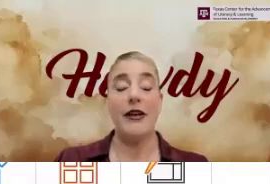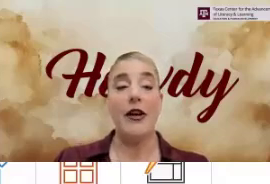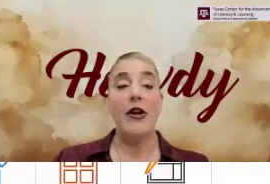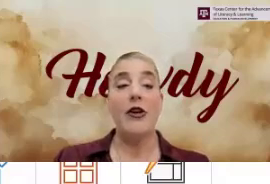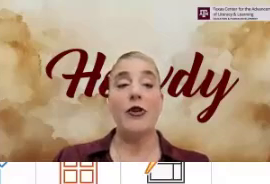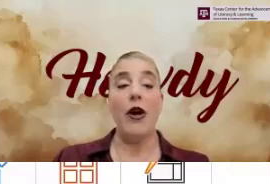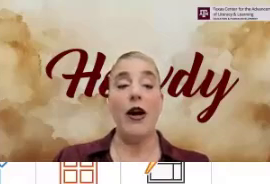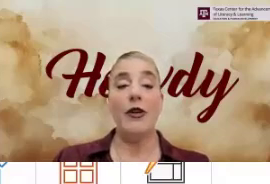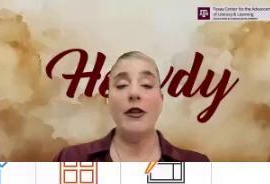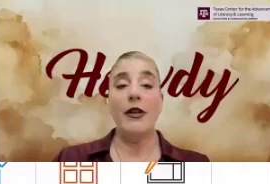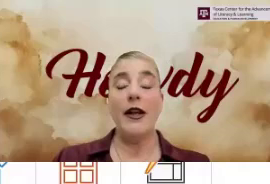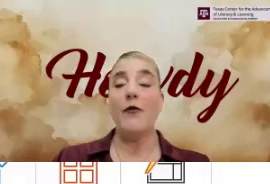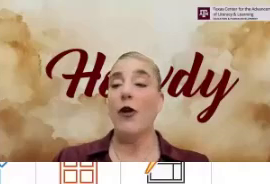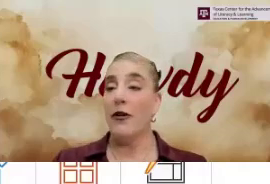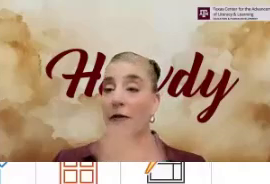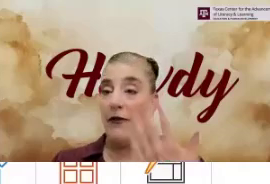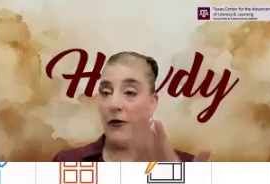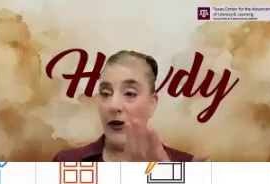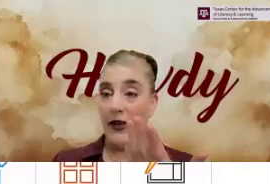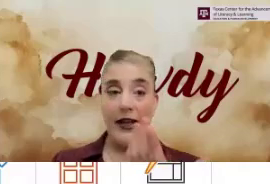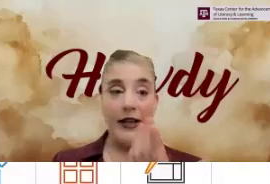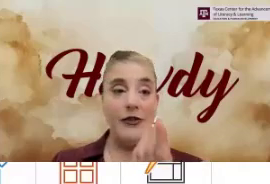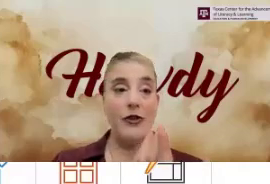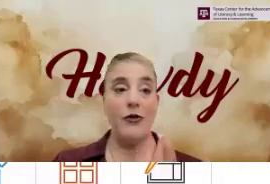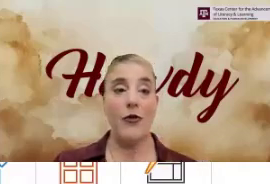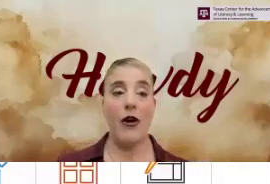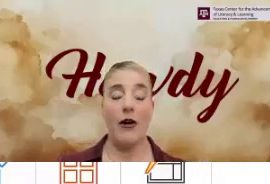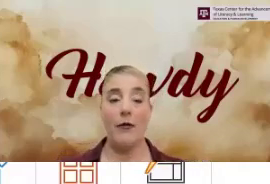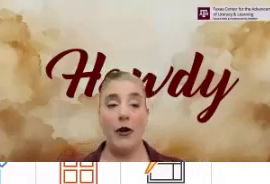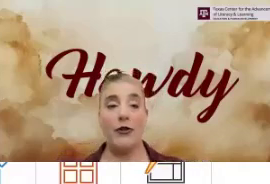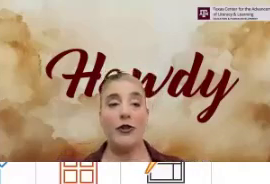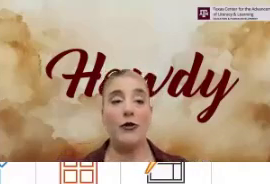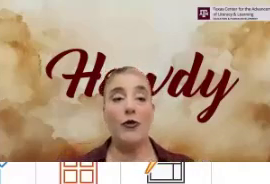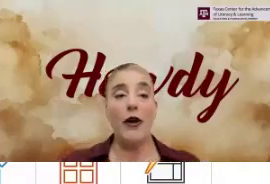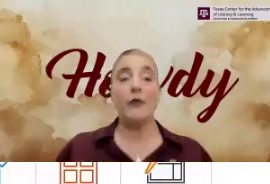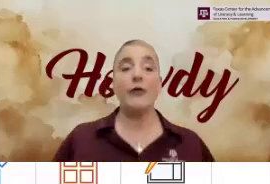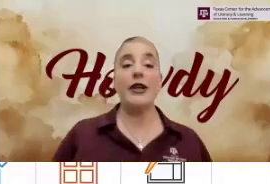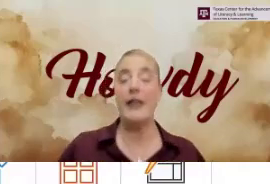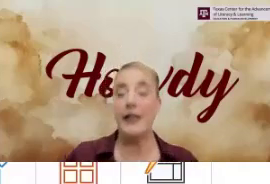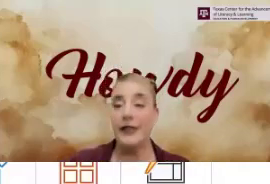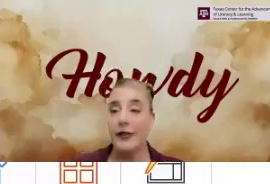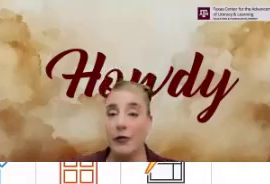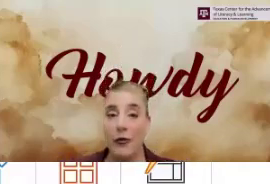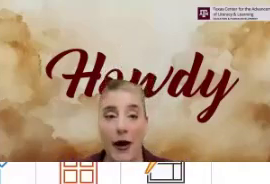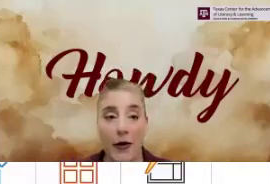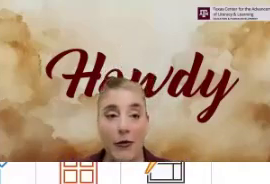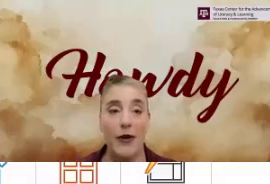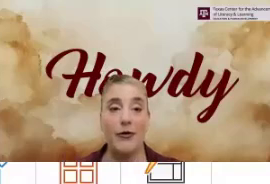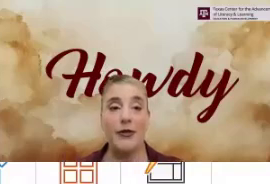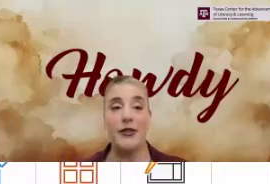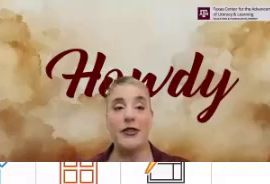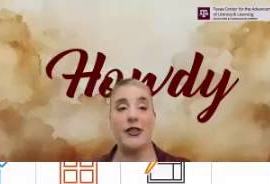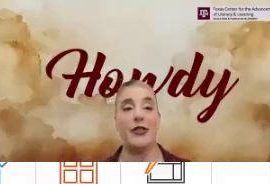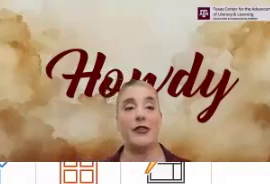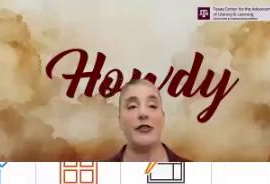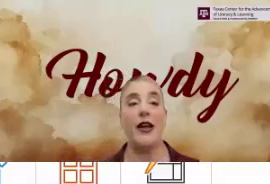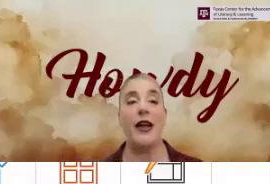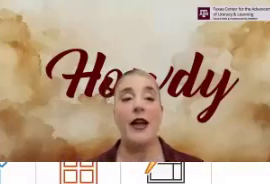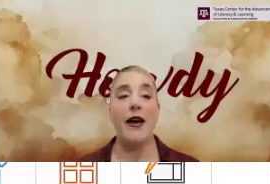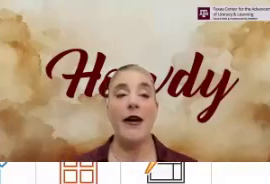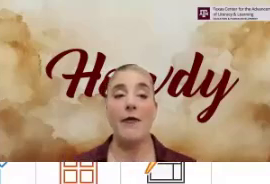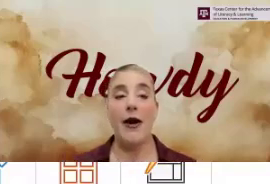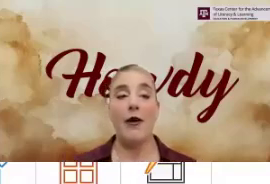first training. So I'm going to and welcome everyone again to our part two of creating accessible PowerPoint